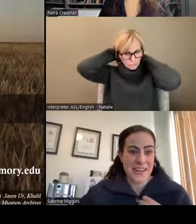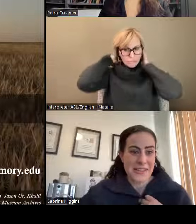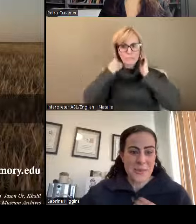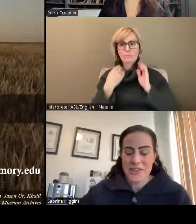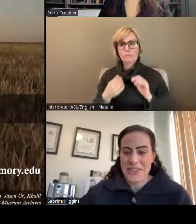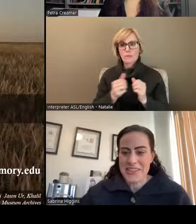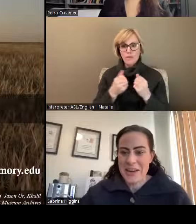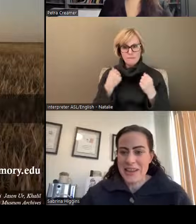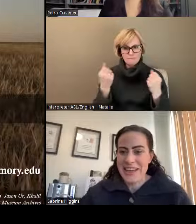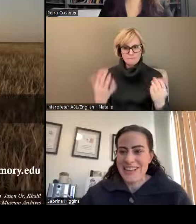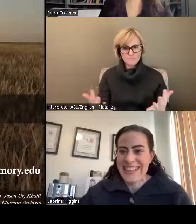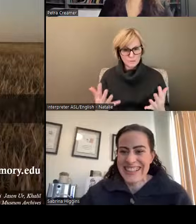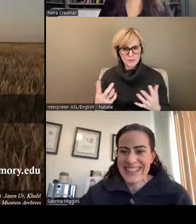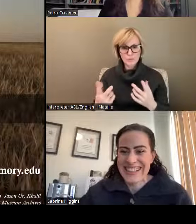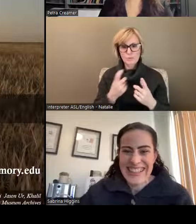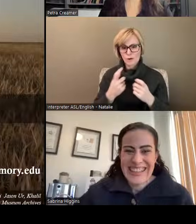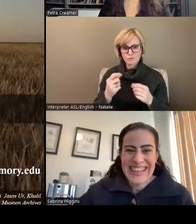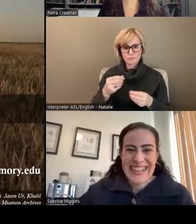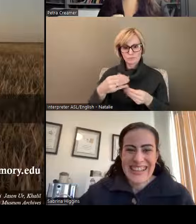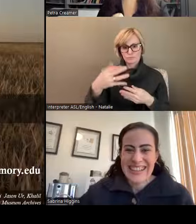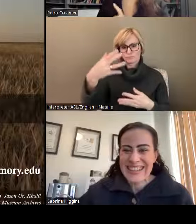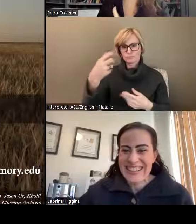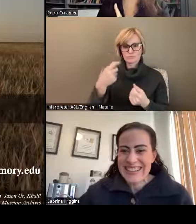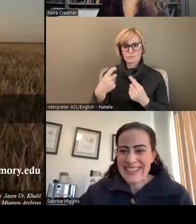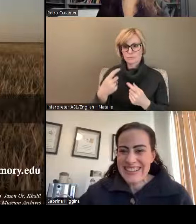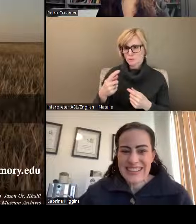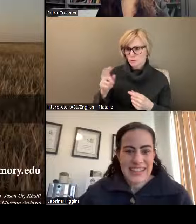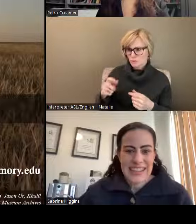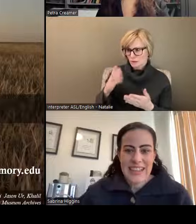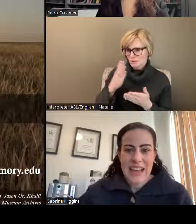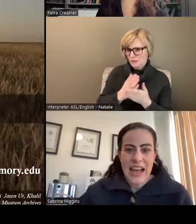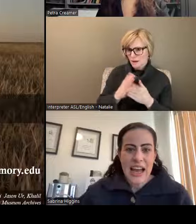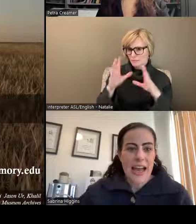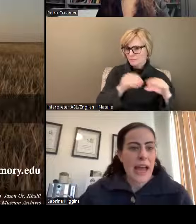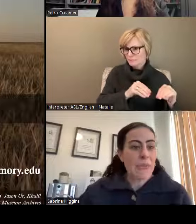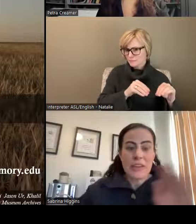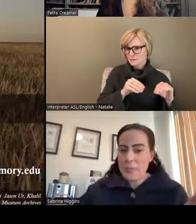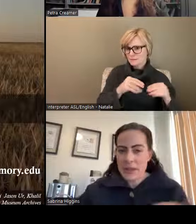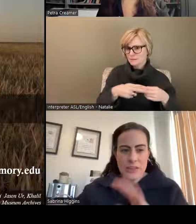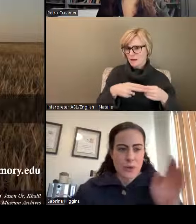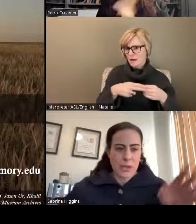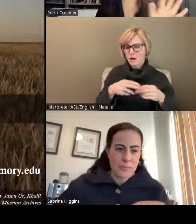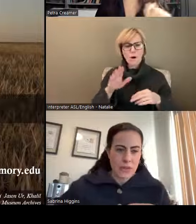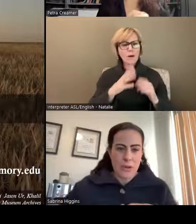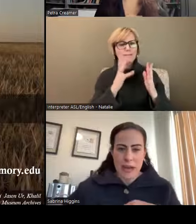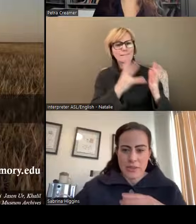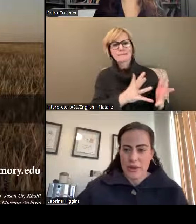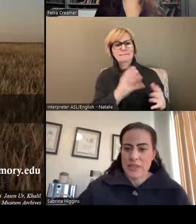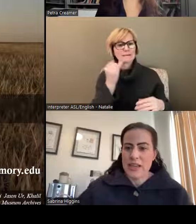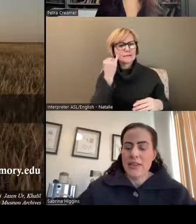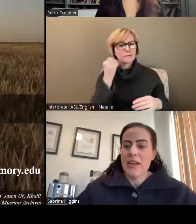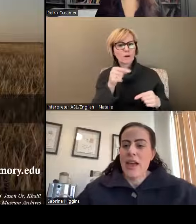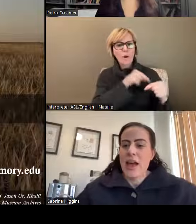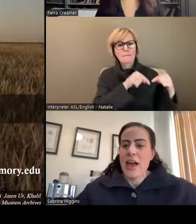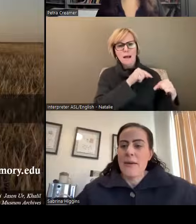lots and lots of questions coming in. Okay, should I stop sharing my screen, do you think? I would leave it up in case you want to go back to